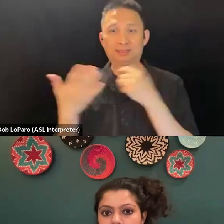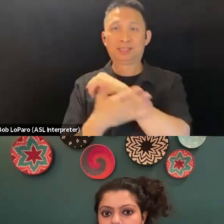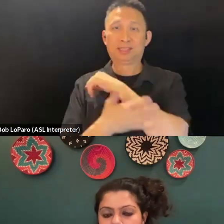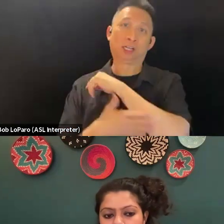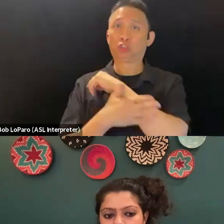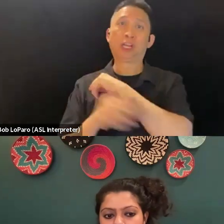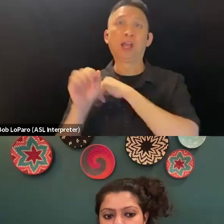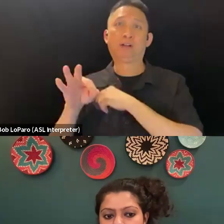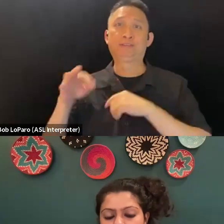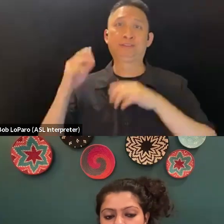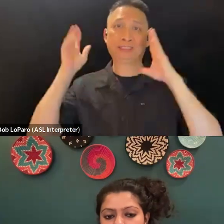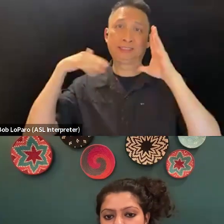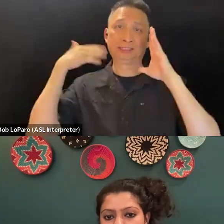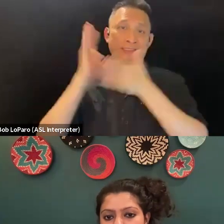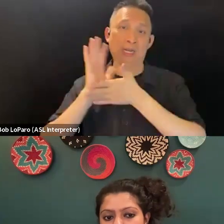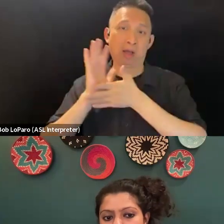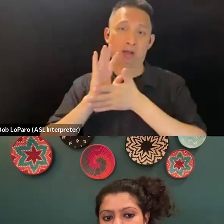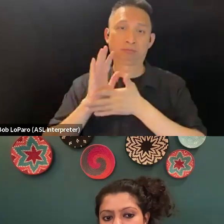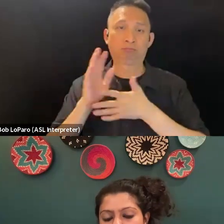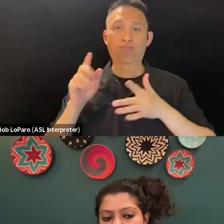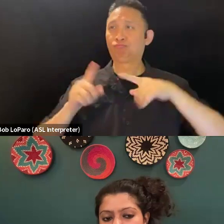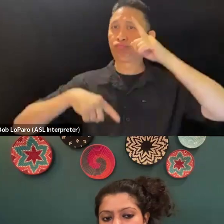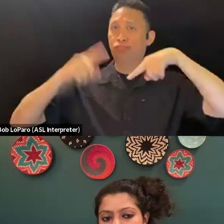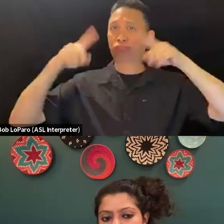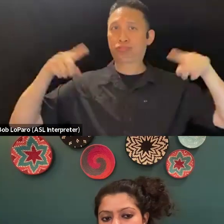in resources from within your life or have an